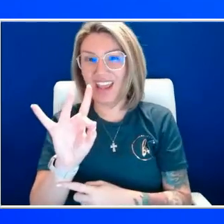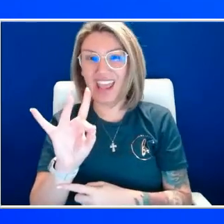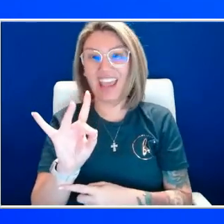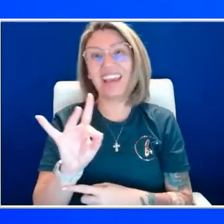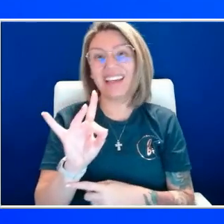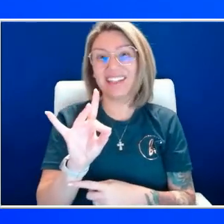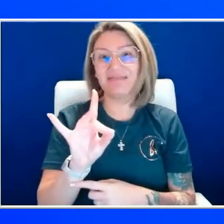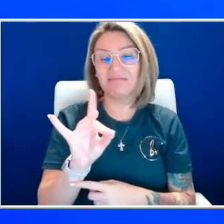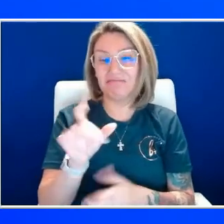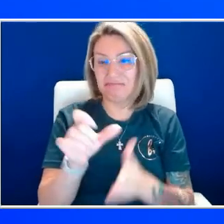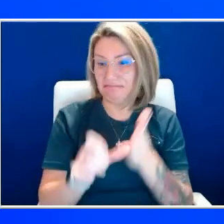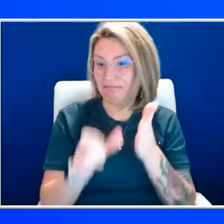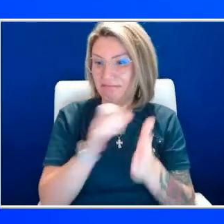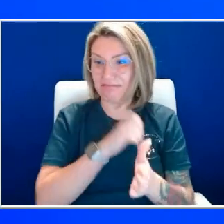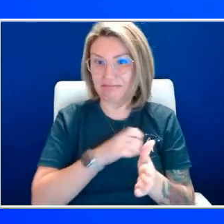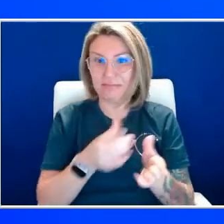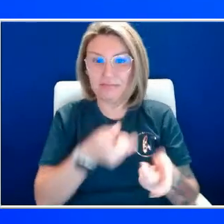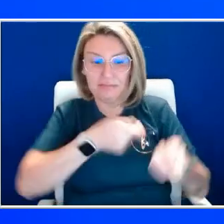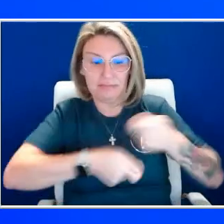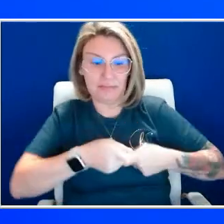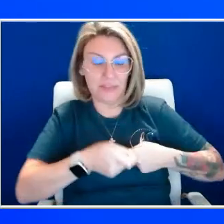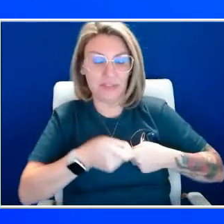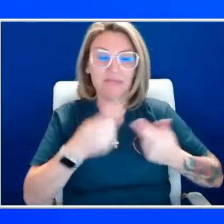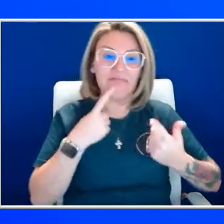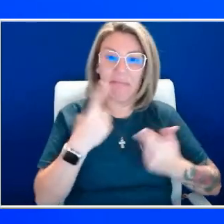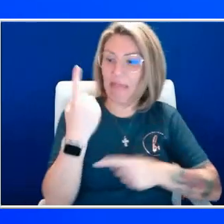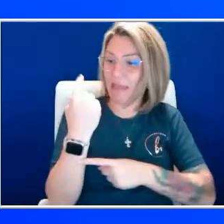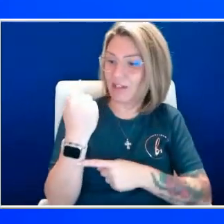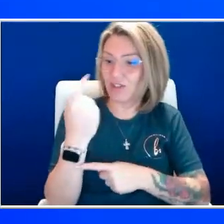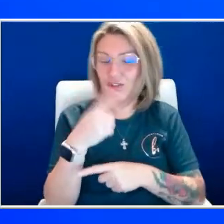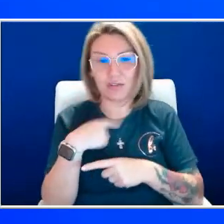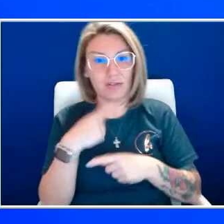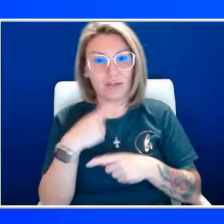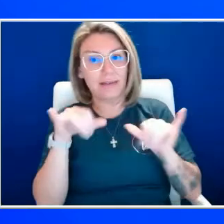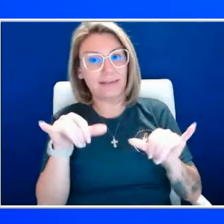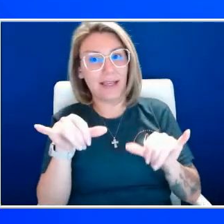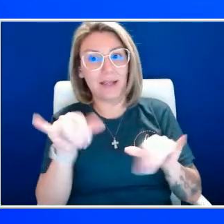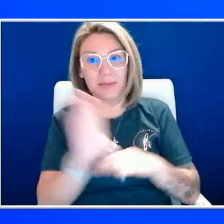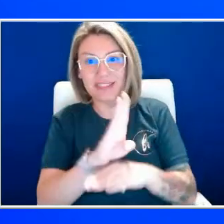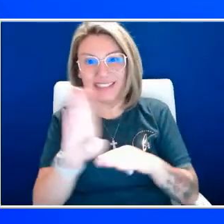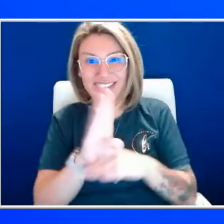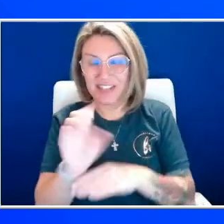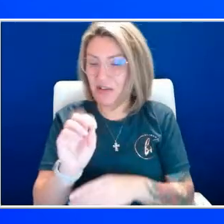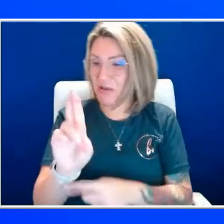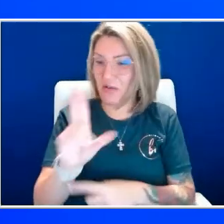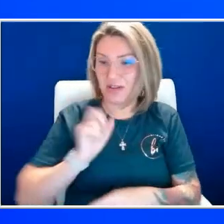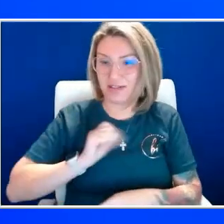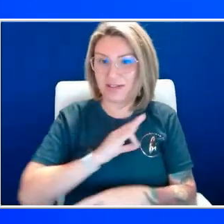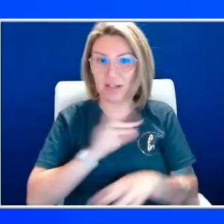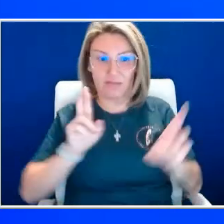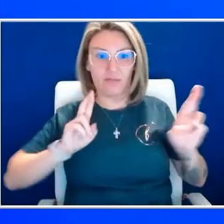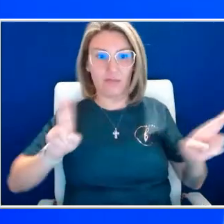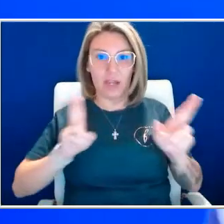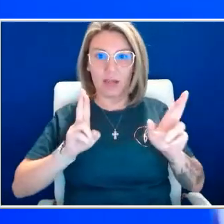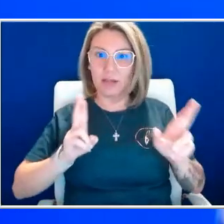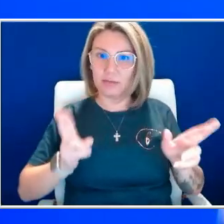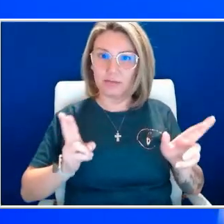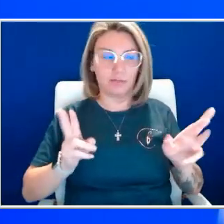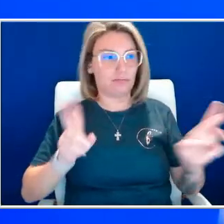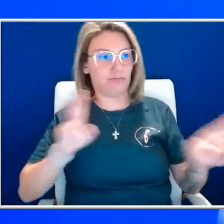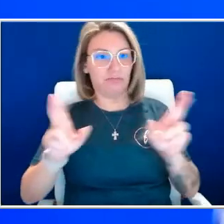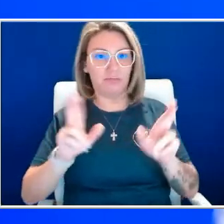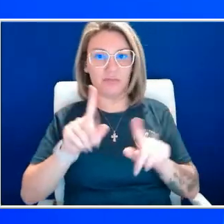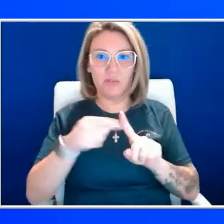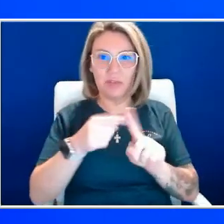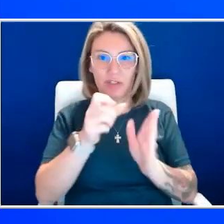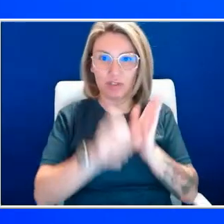stays busy and they stay ready. So from OR staff, they're always ready to go when our surgeon calls them, and that's